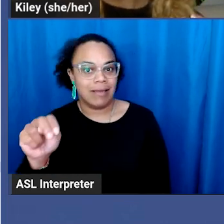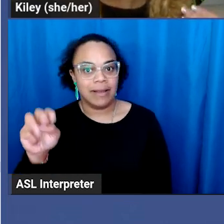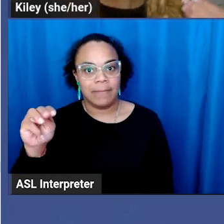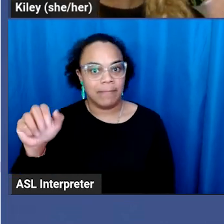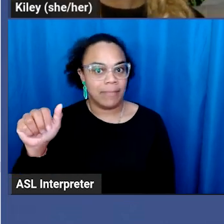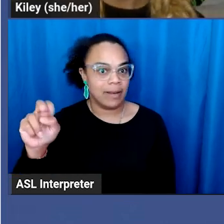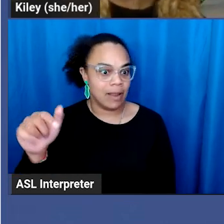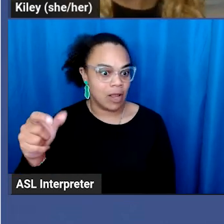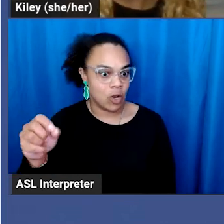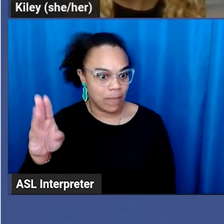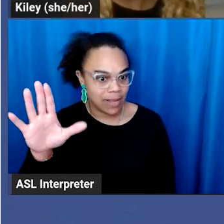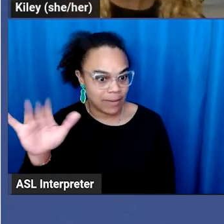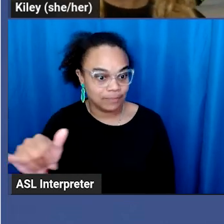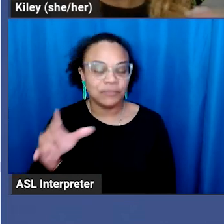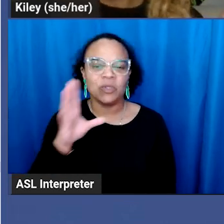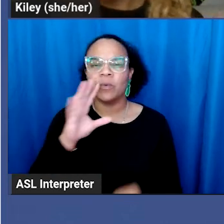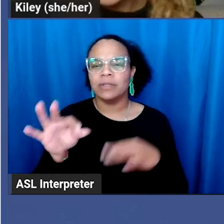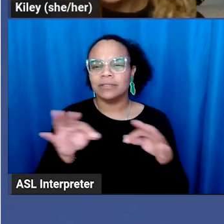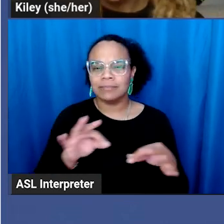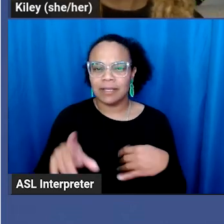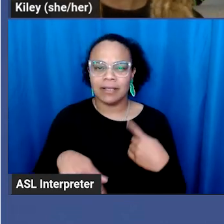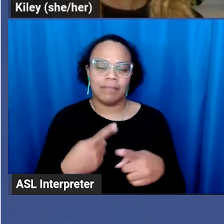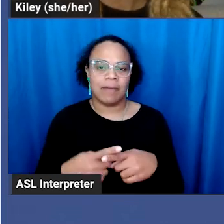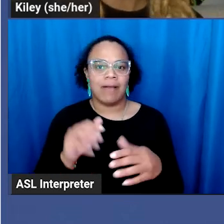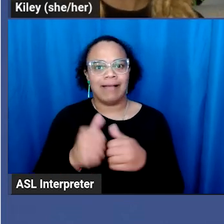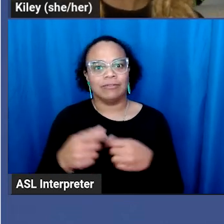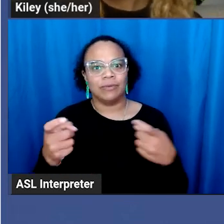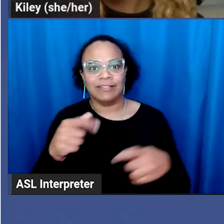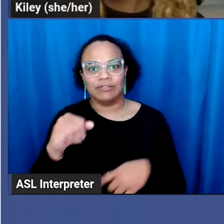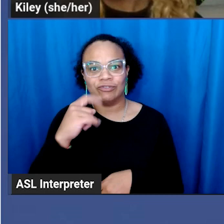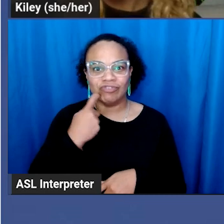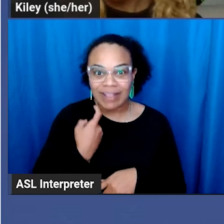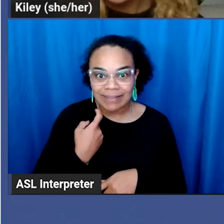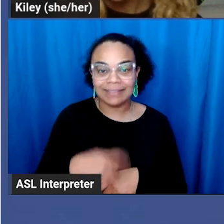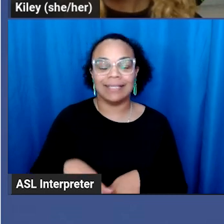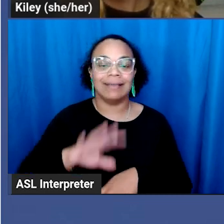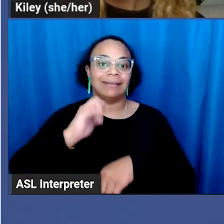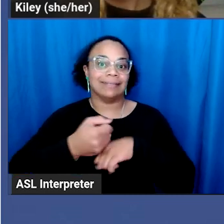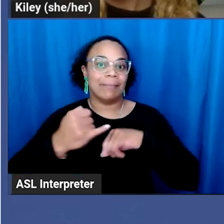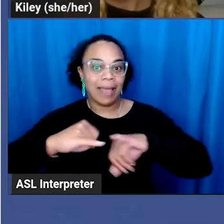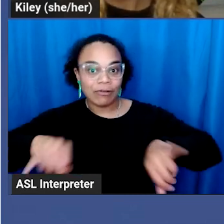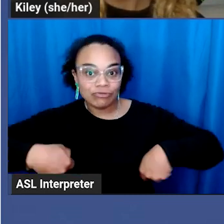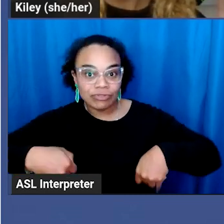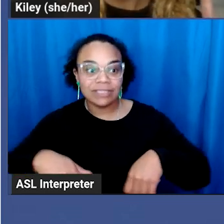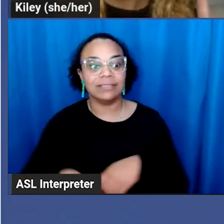chat about things like managing jealousy, setting boundaries, and dealing with stigma.